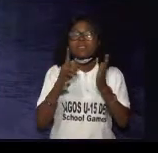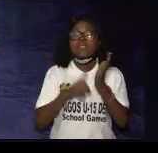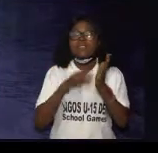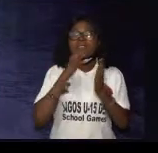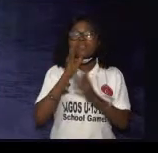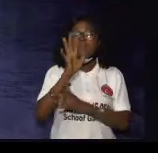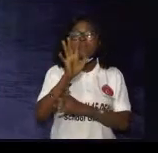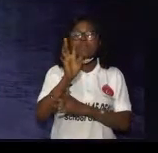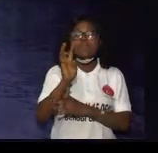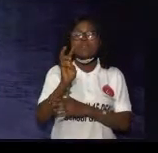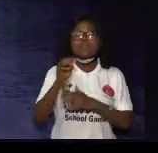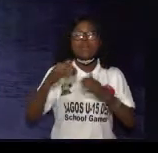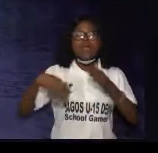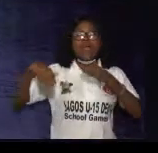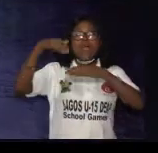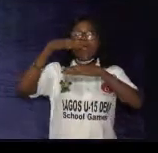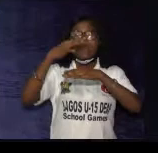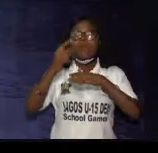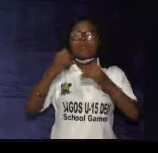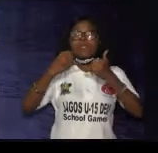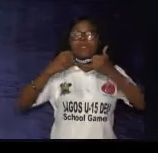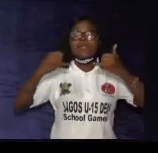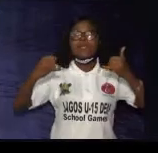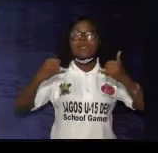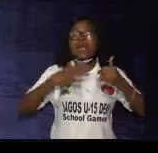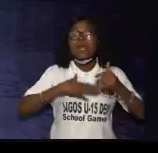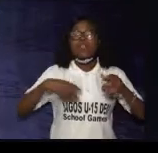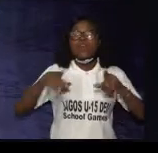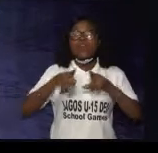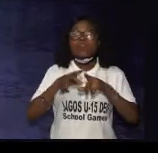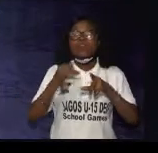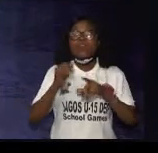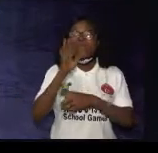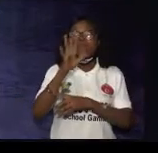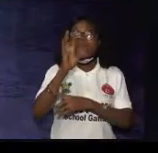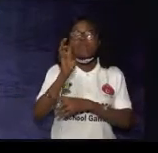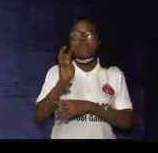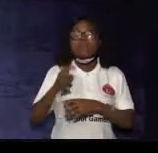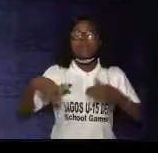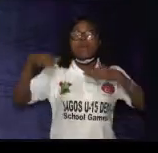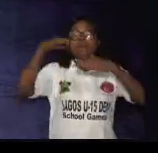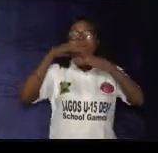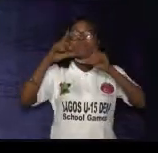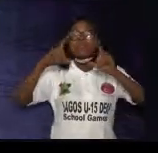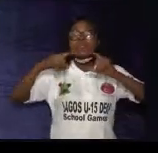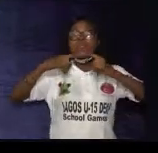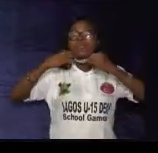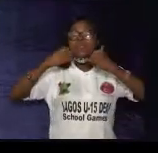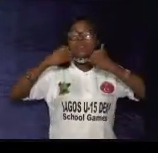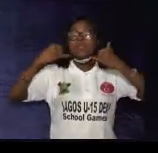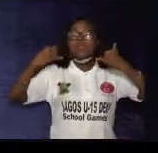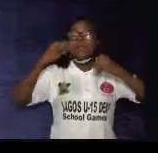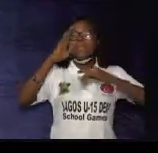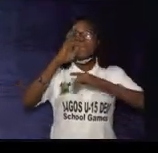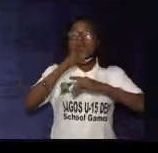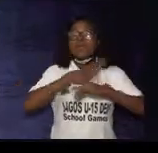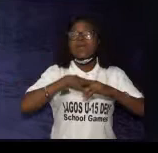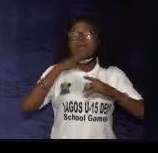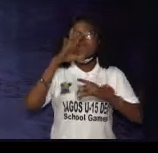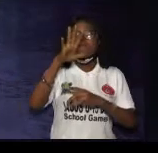facing backwards. So if this is 56 above the line, then this will also be 56 above the